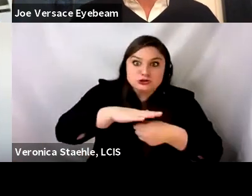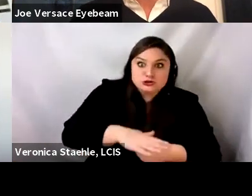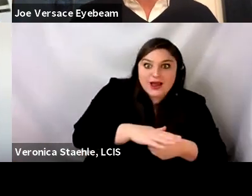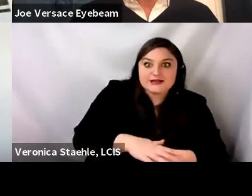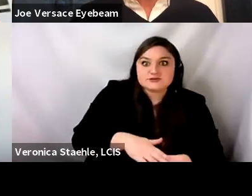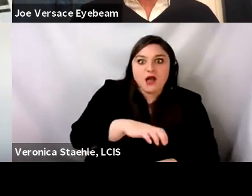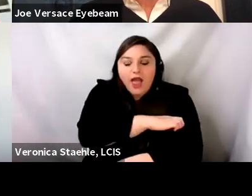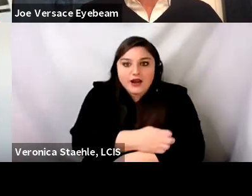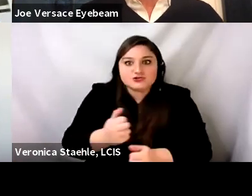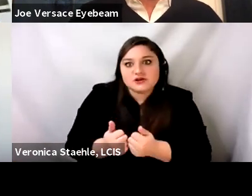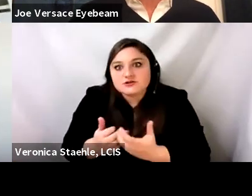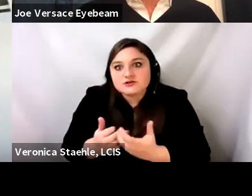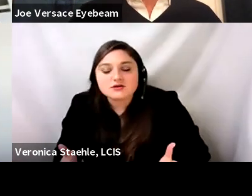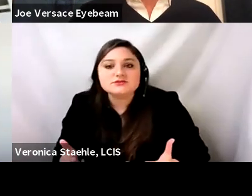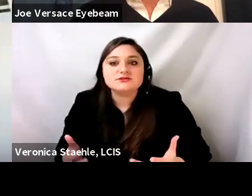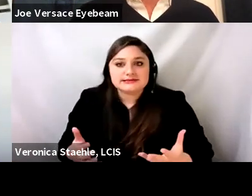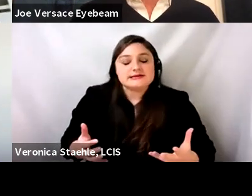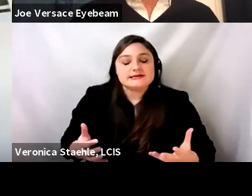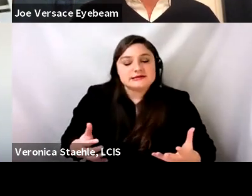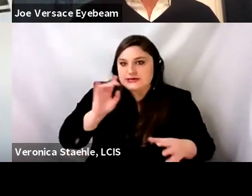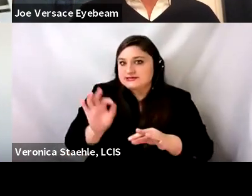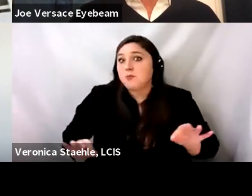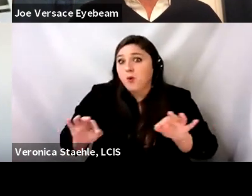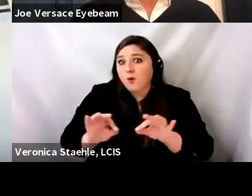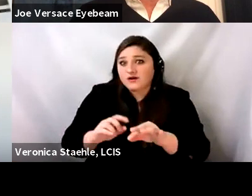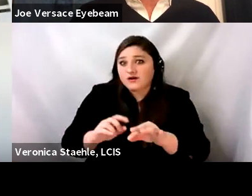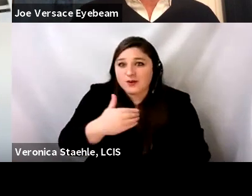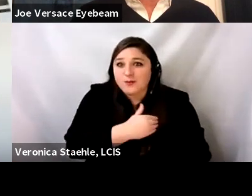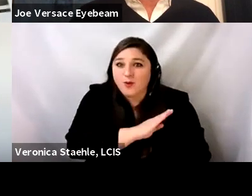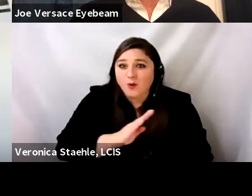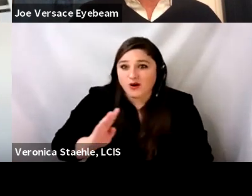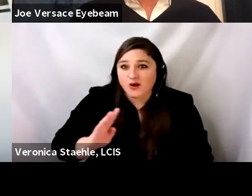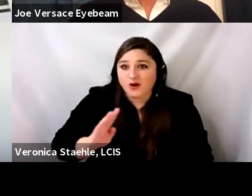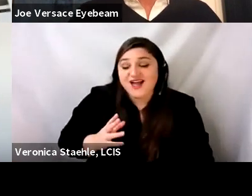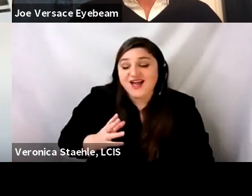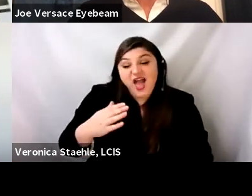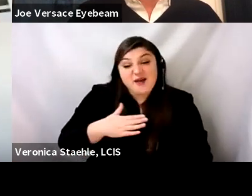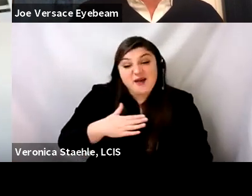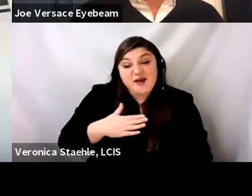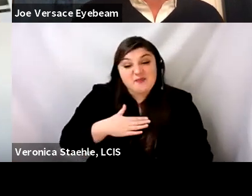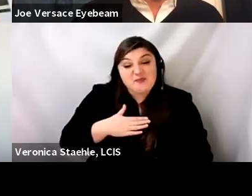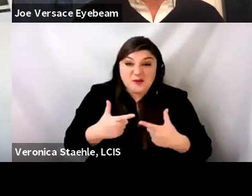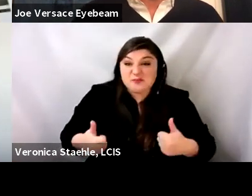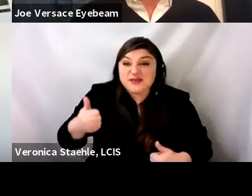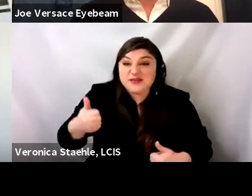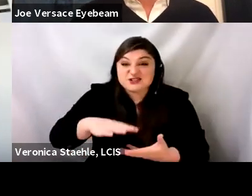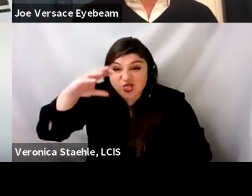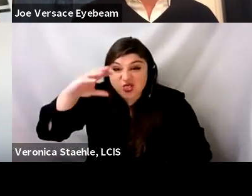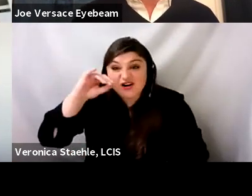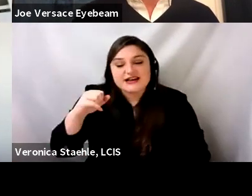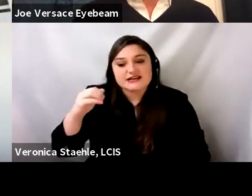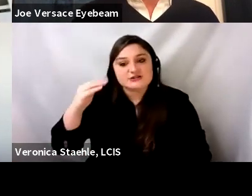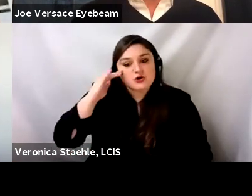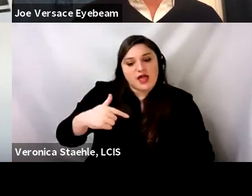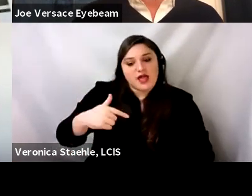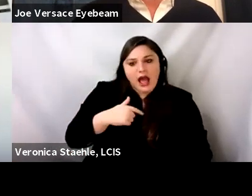diversification of board. You know, for me, the big learning is while it's important to me to have a civic aspect of my